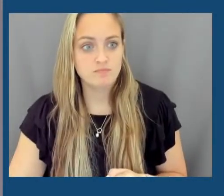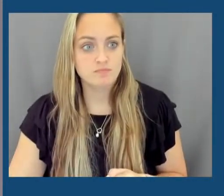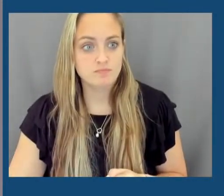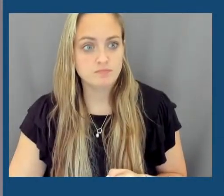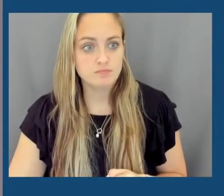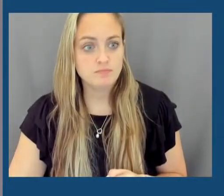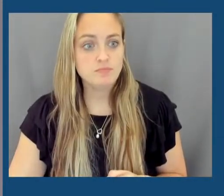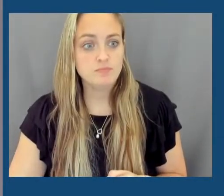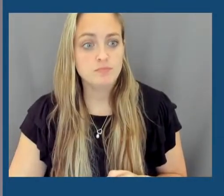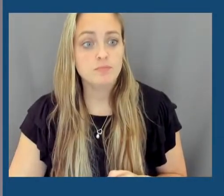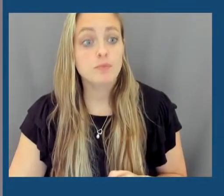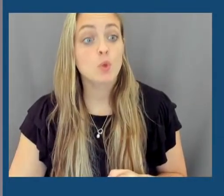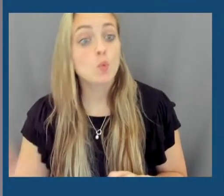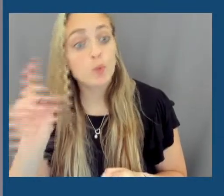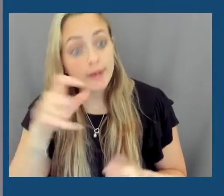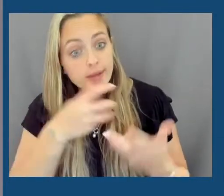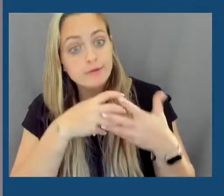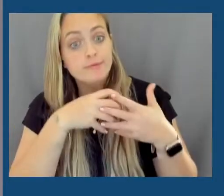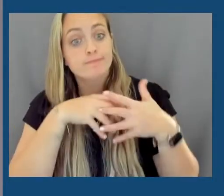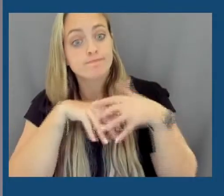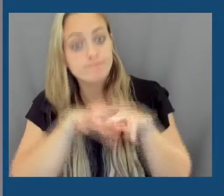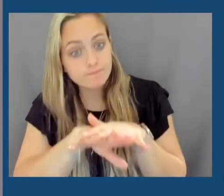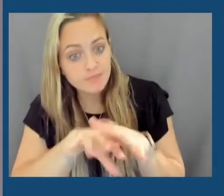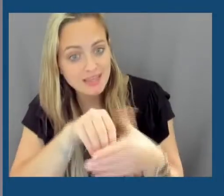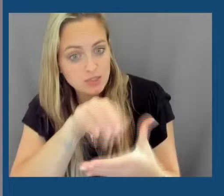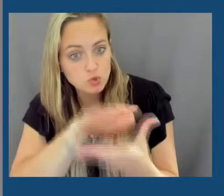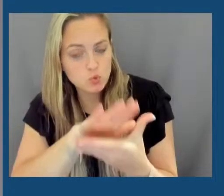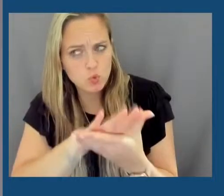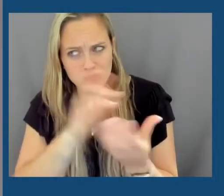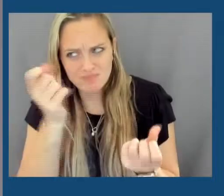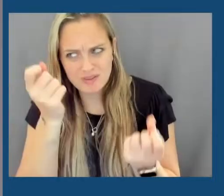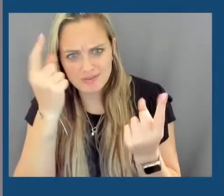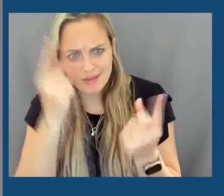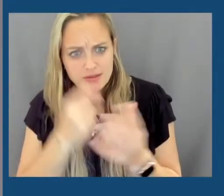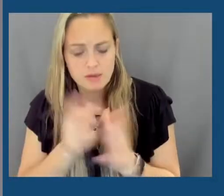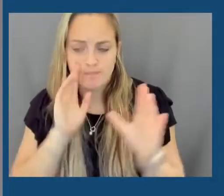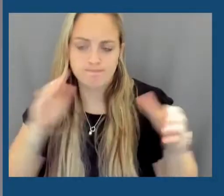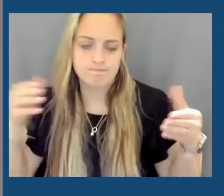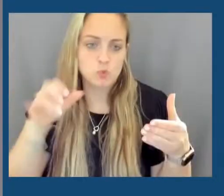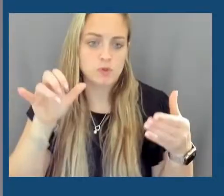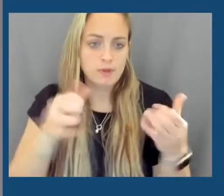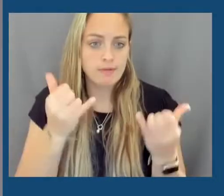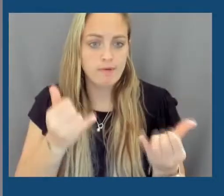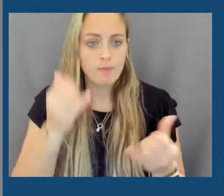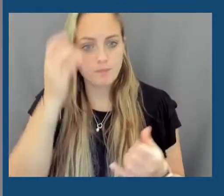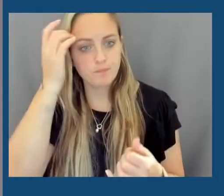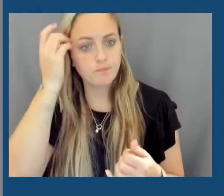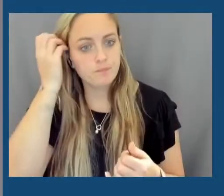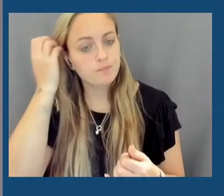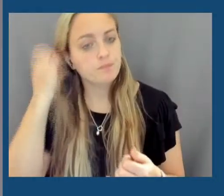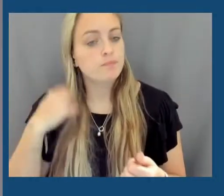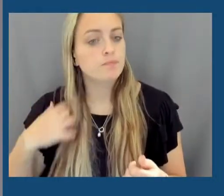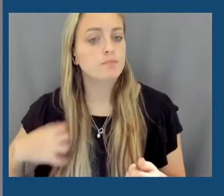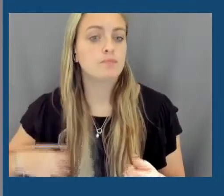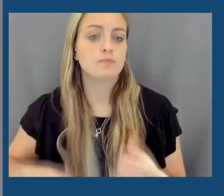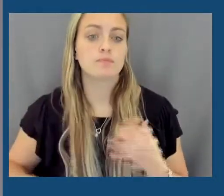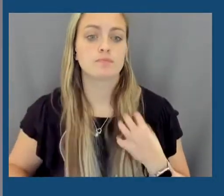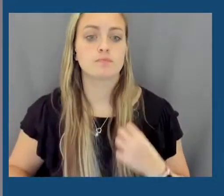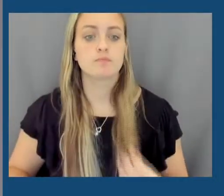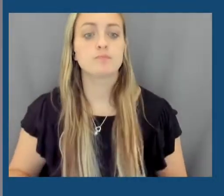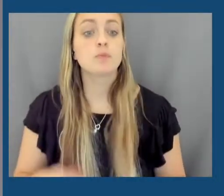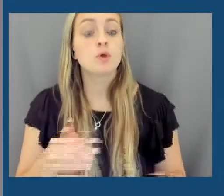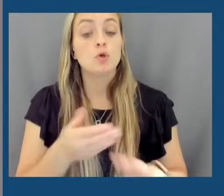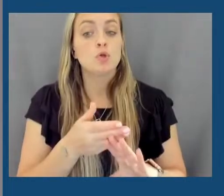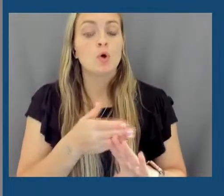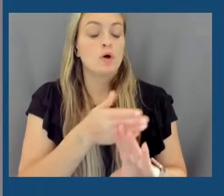schools. It makes all the sense in the world. And we're focused on that intensely. But as I started moving beyond talking to the